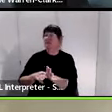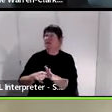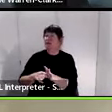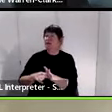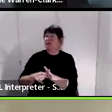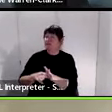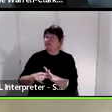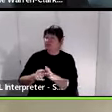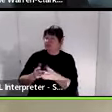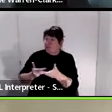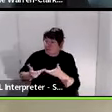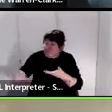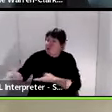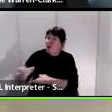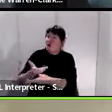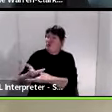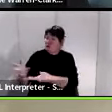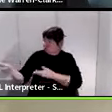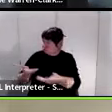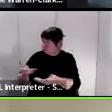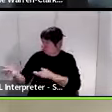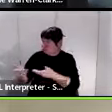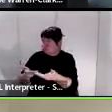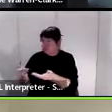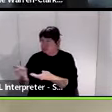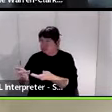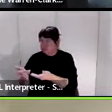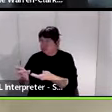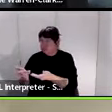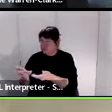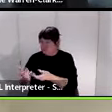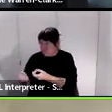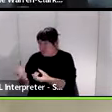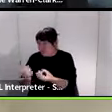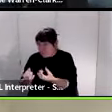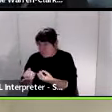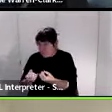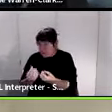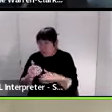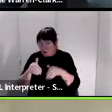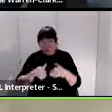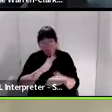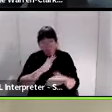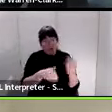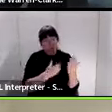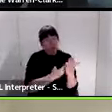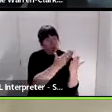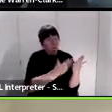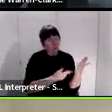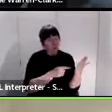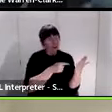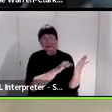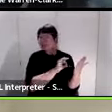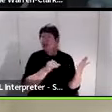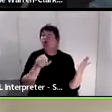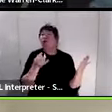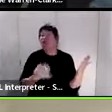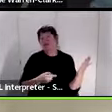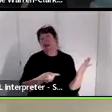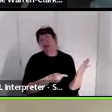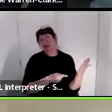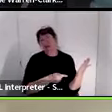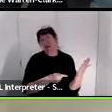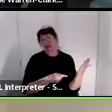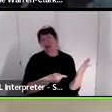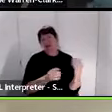even need to be a law, as other submitters have said. So that's kind of my challenge to you, I guess, is